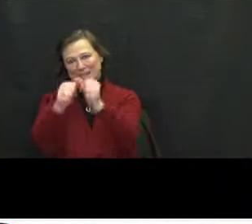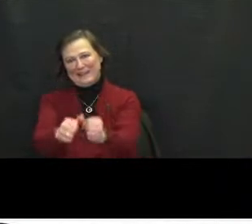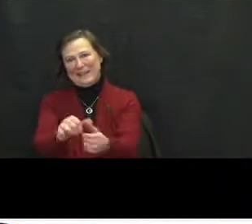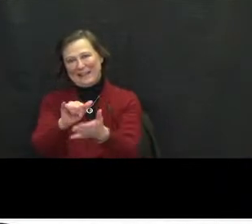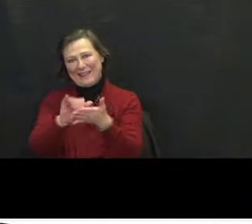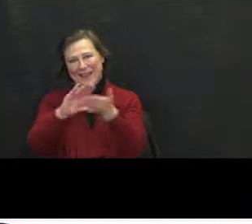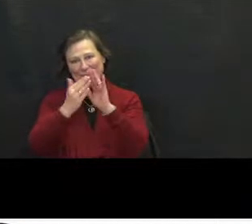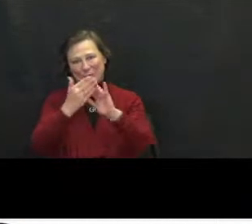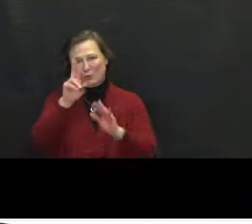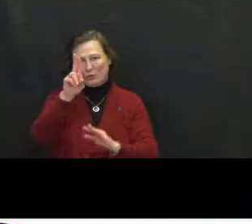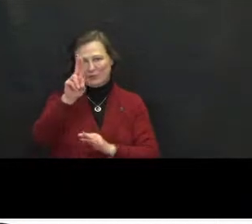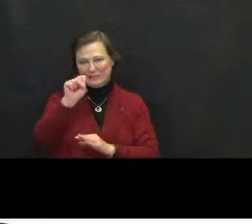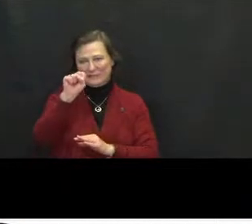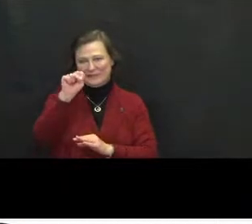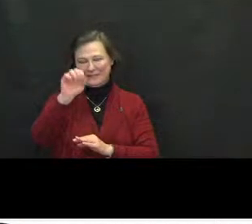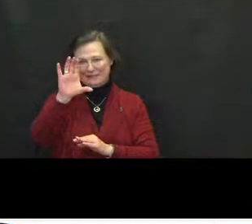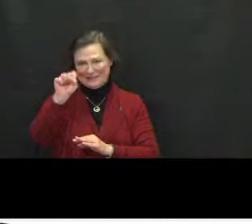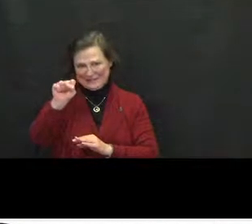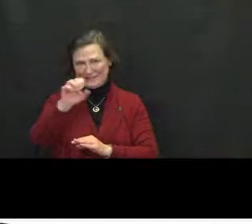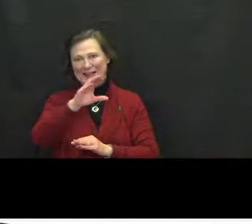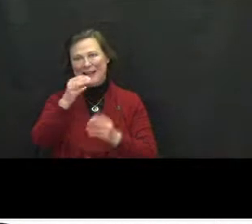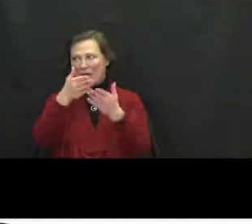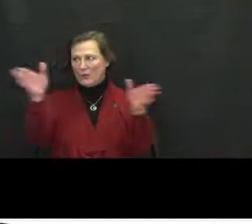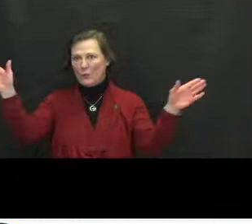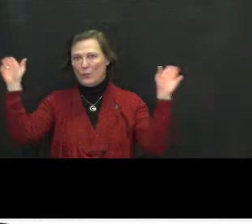wider community of Salem.